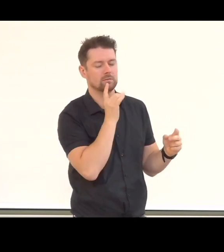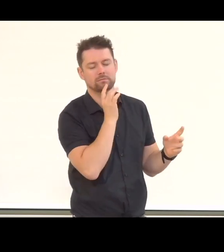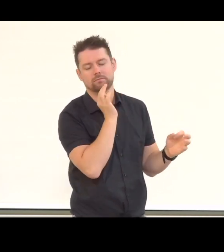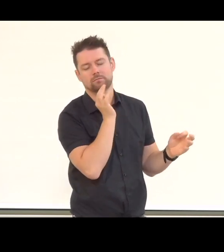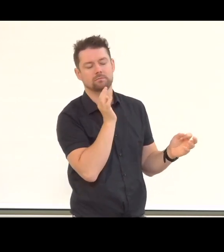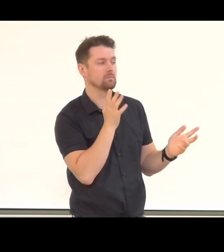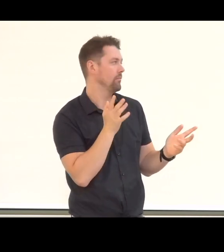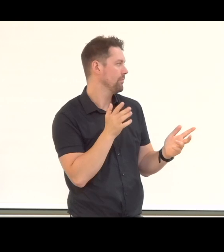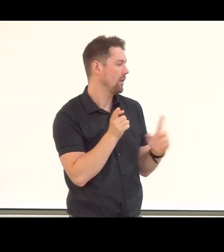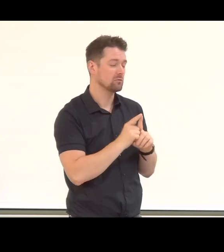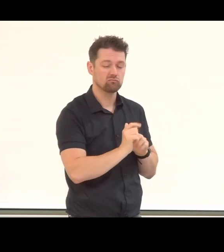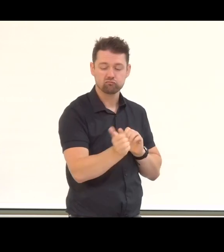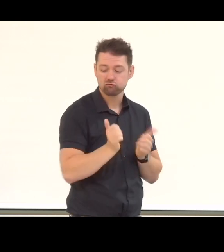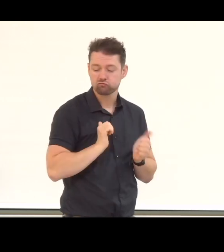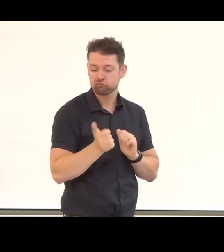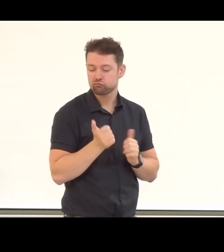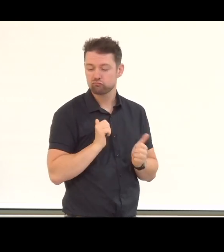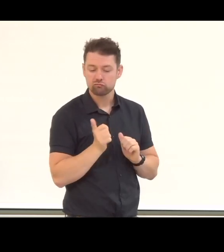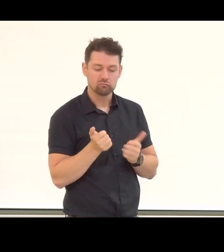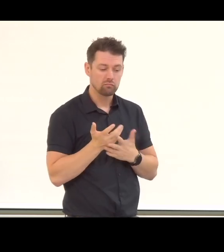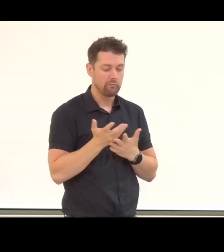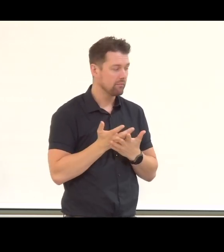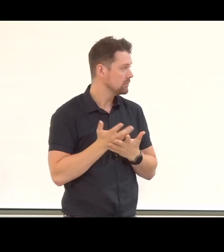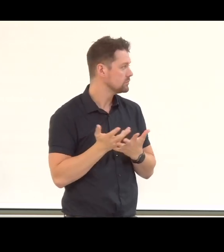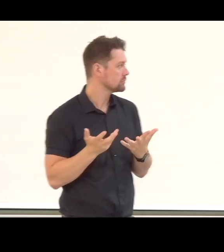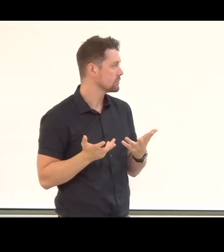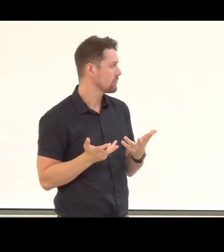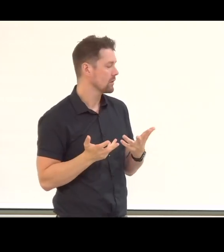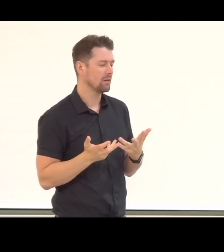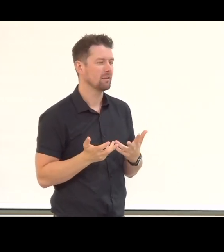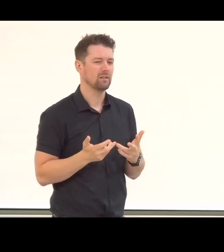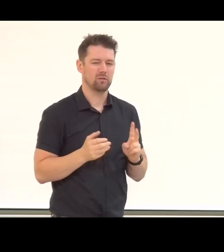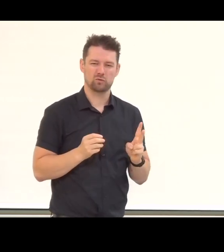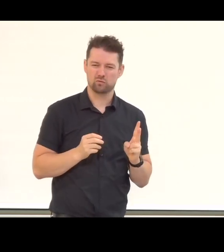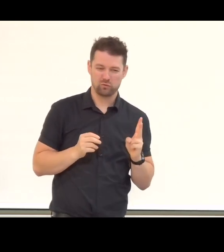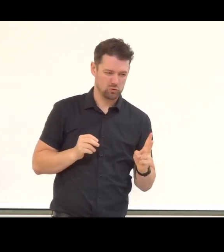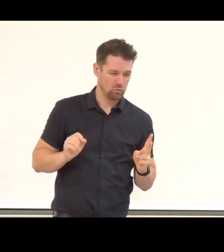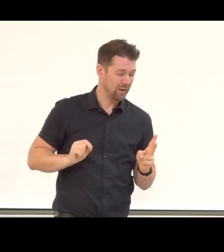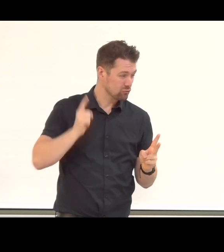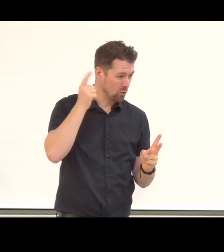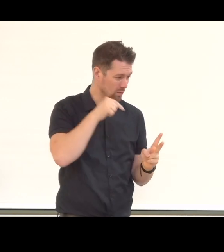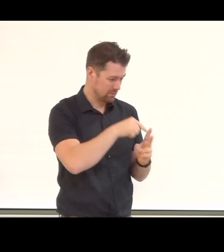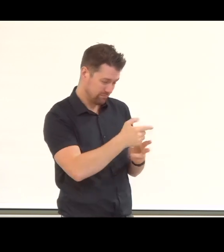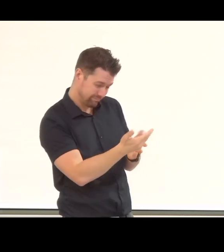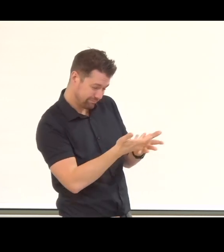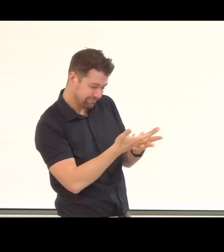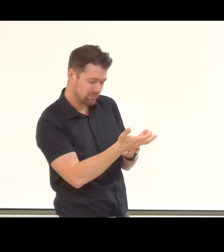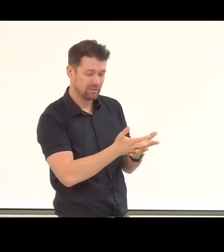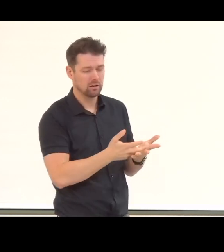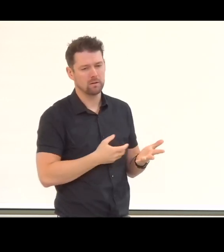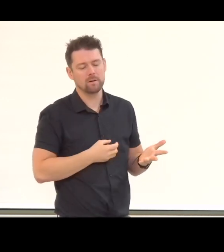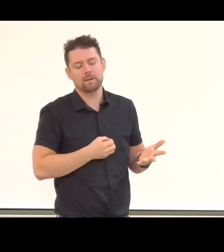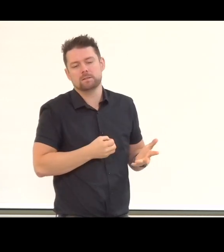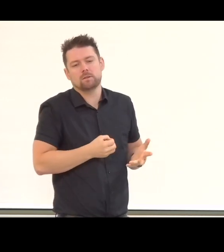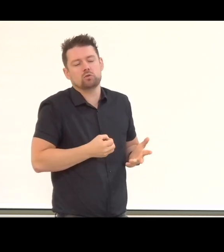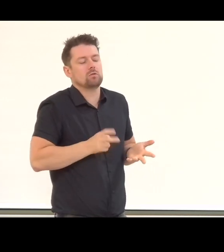they're just like going back and forth between ops, science operations, and the two astronauts, and they're, you know, it's really second nature to them.